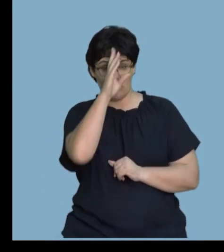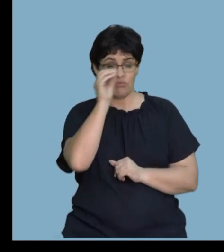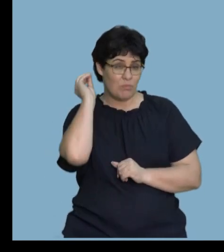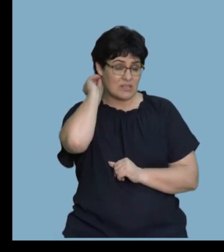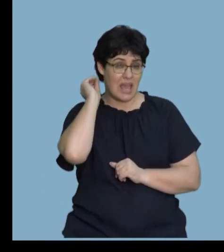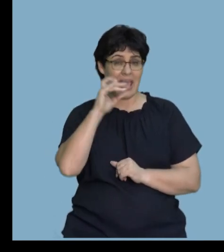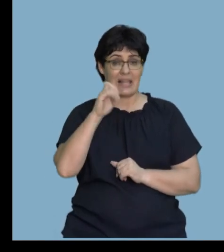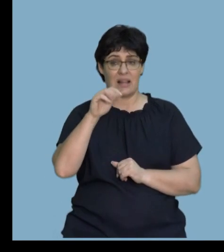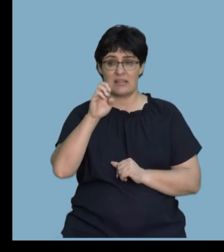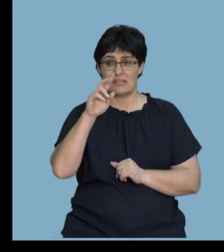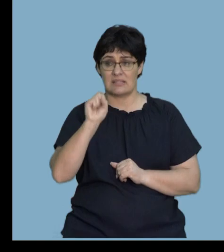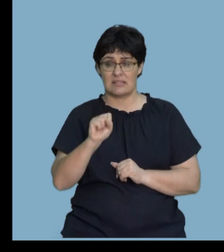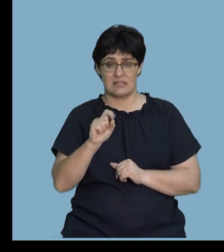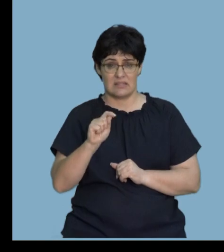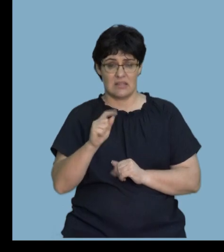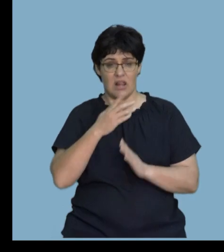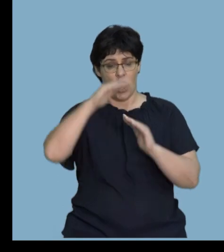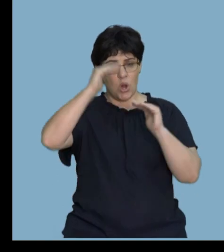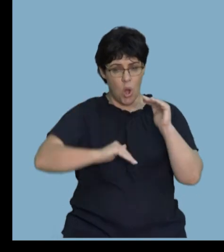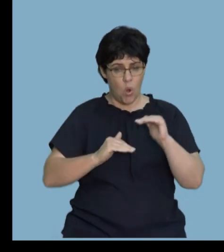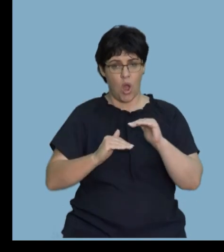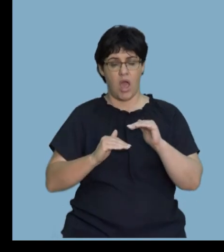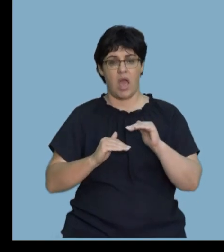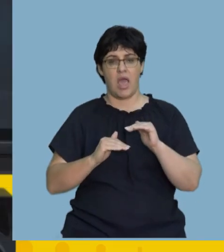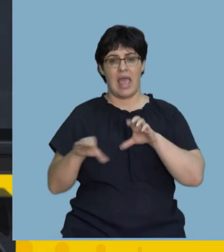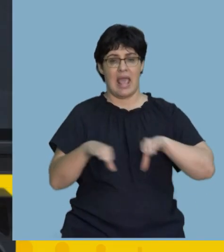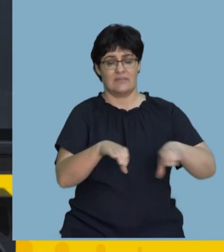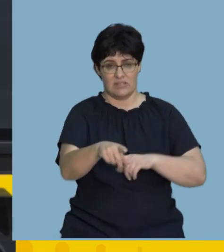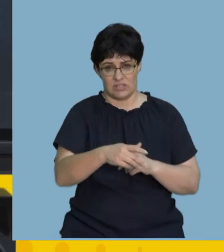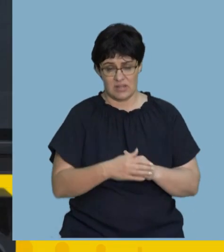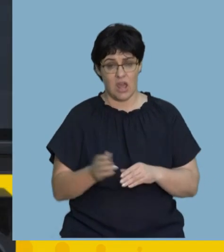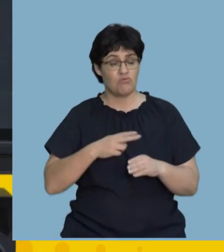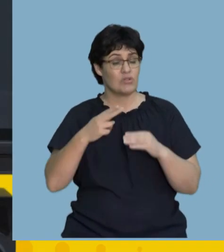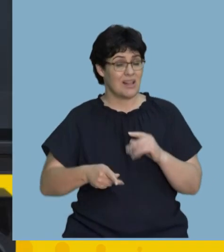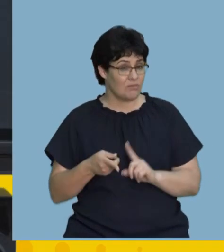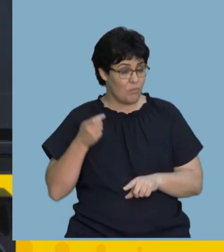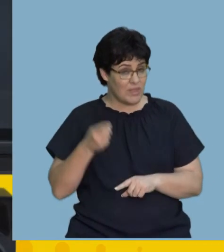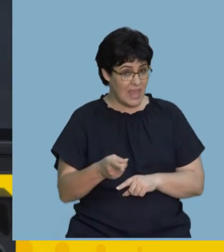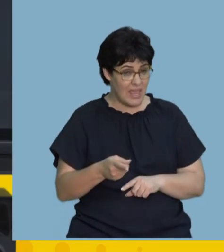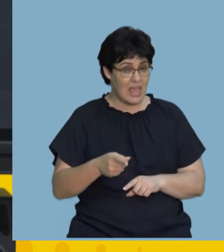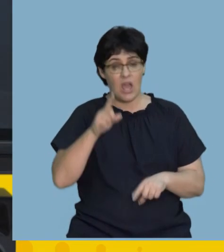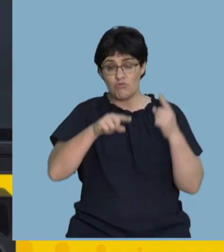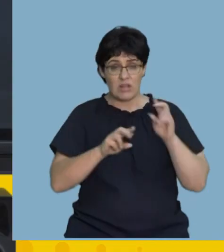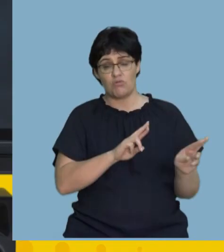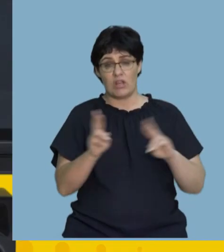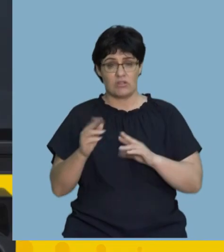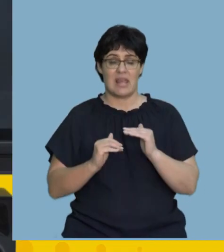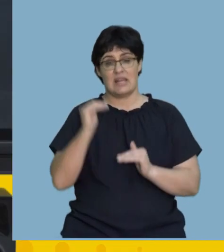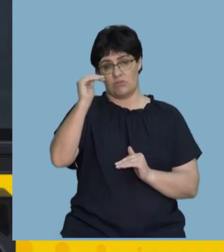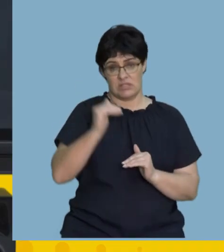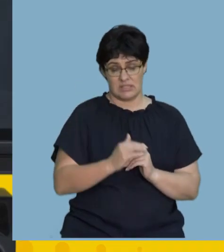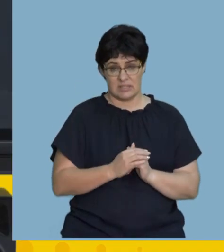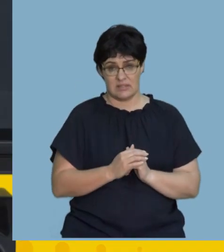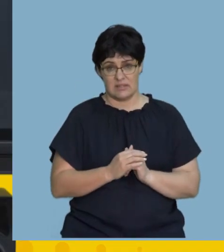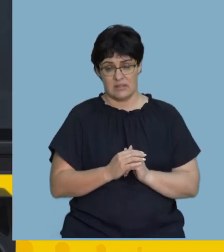a catalyst actually lowers the activation energy of any reaction, and as a result of that, the rate of reaction increases.